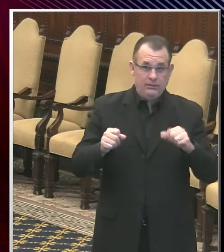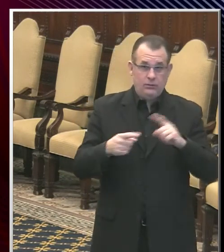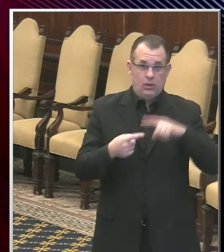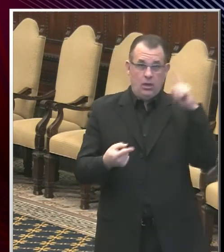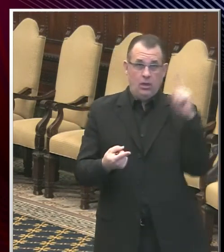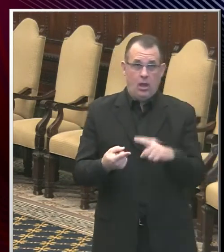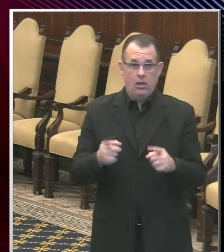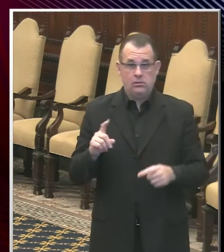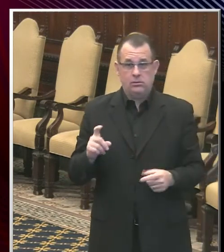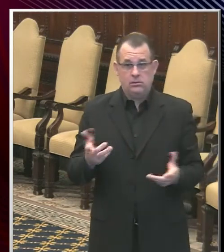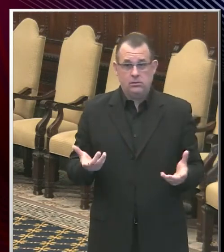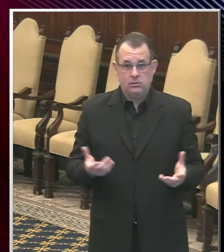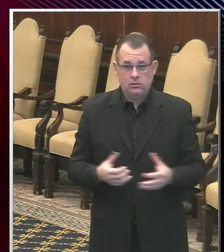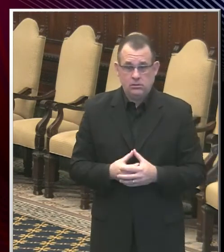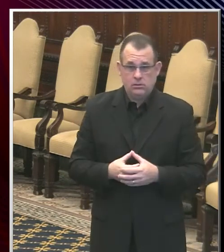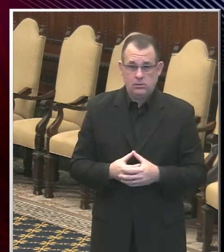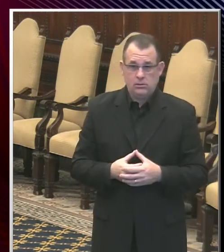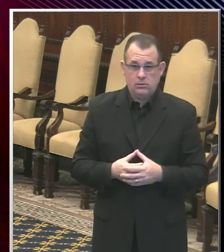future?